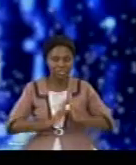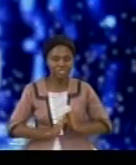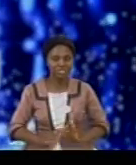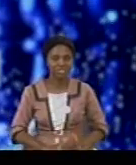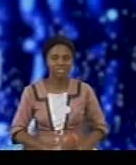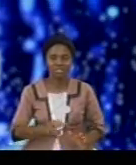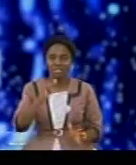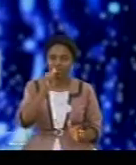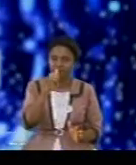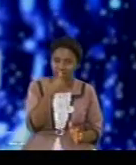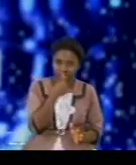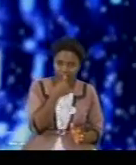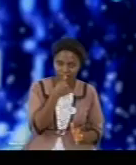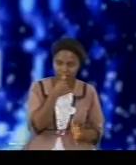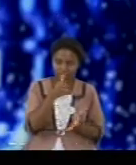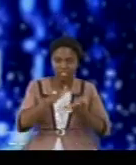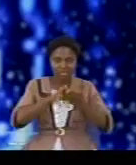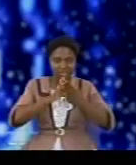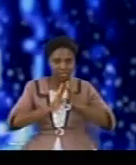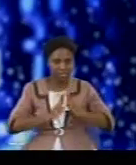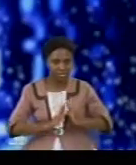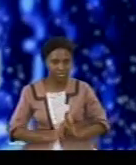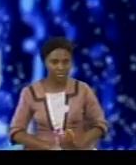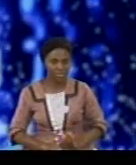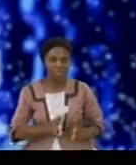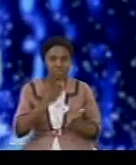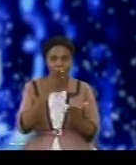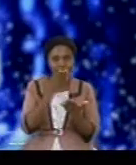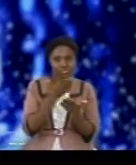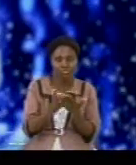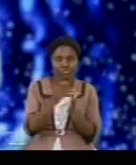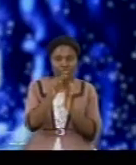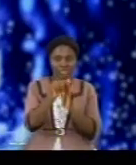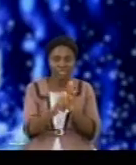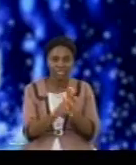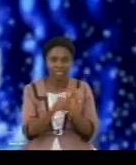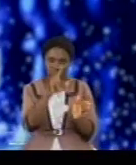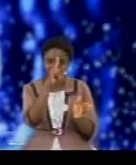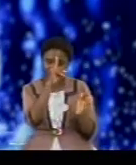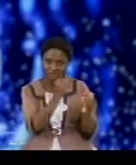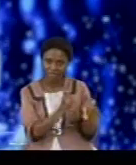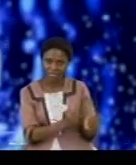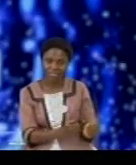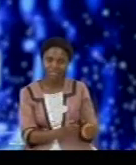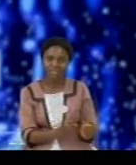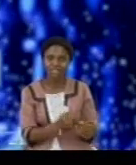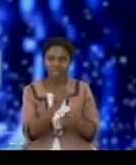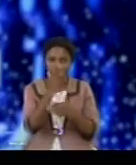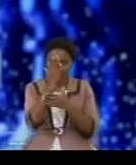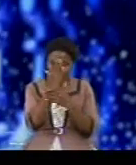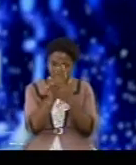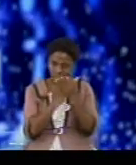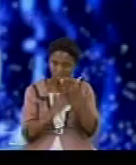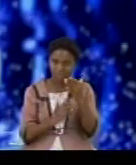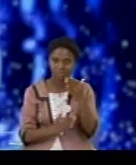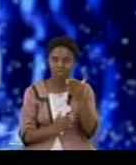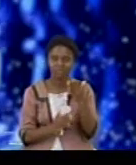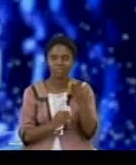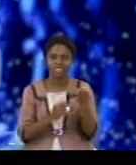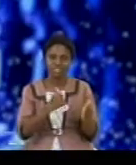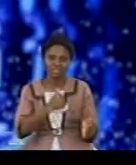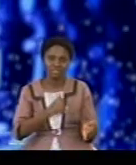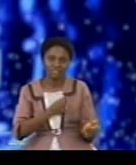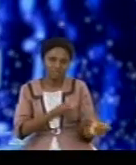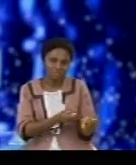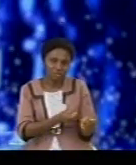long-suffering, gentleness, goodness, faith, meekness, temperance.